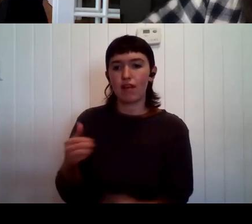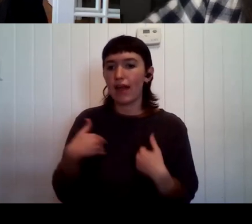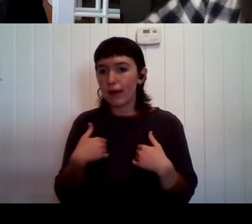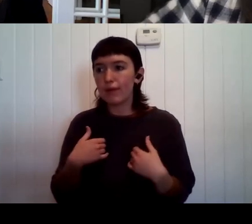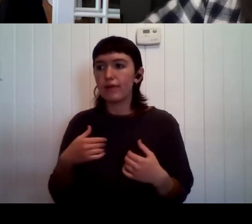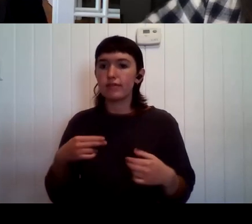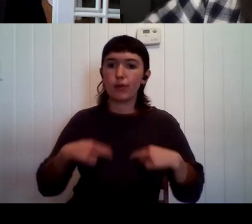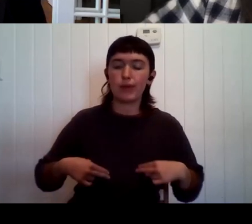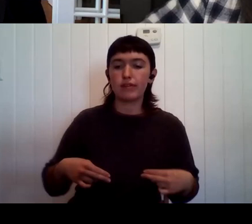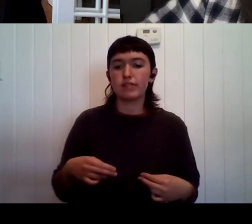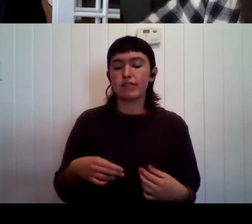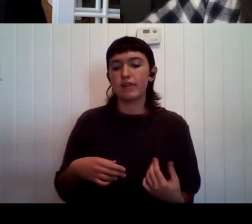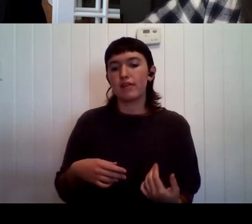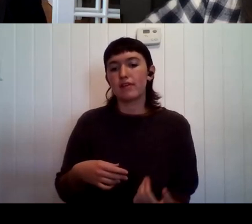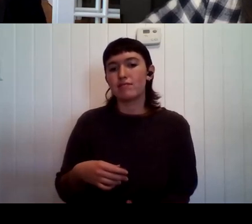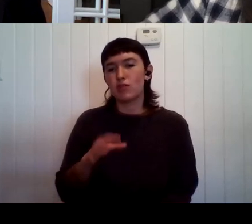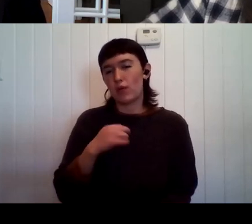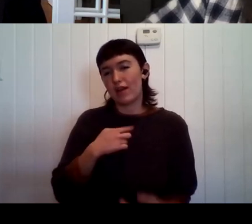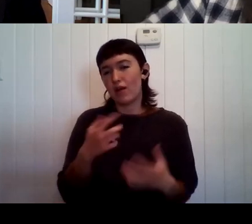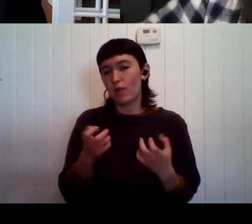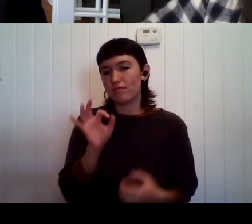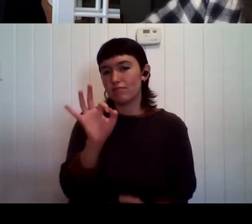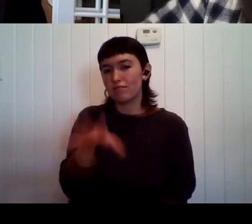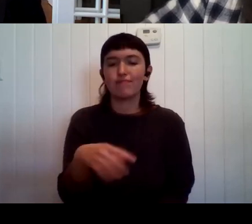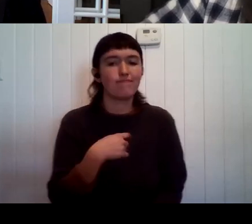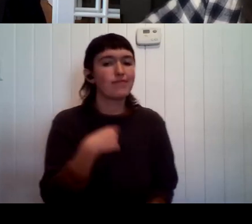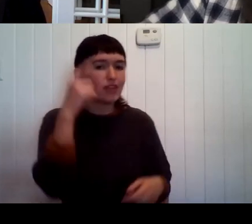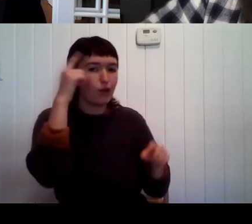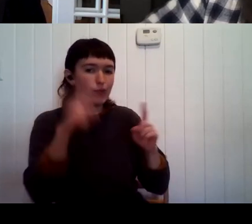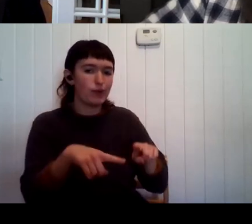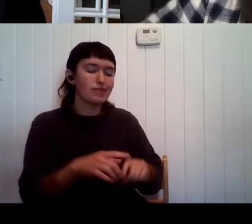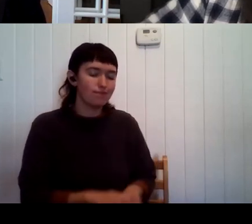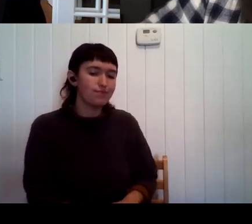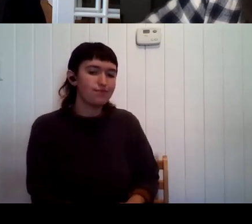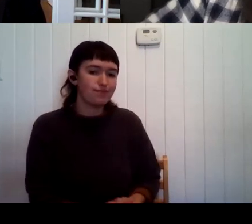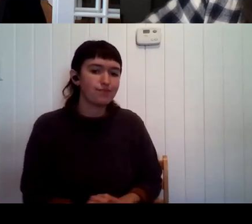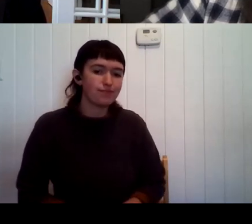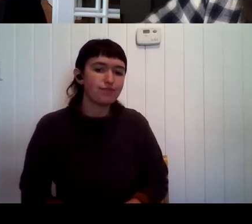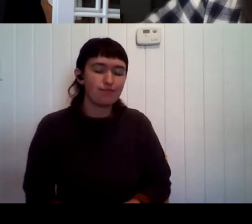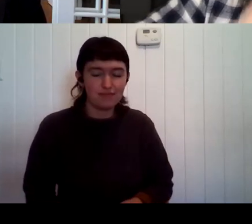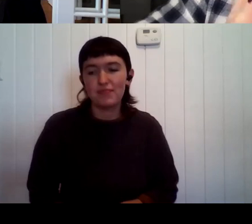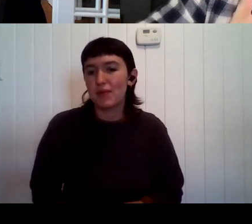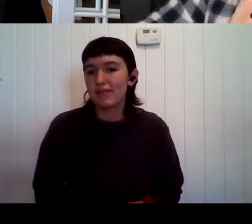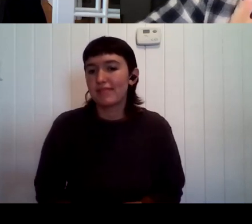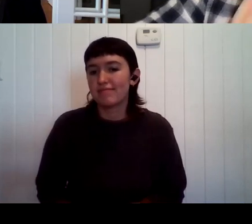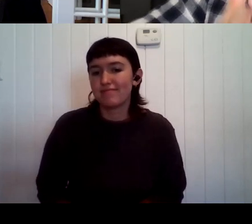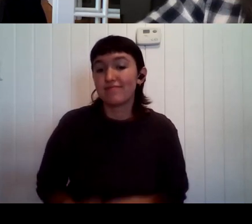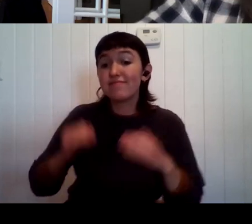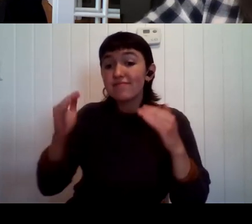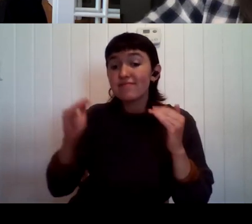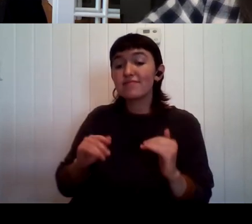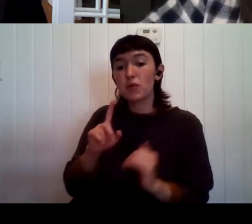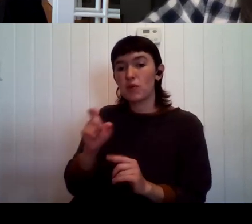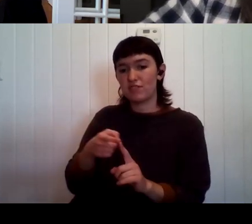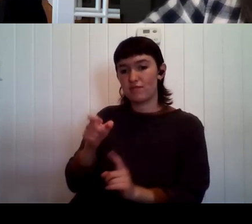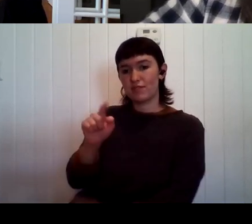that out there. Yeah, I absolutely agree. Yeah. All righty. Here's a good question from Tommy. What's